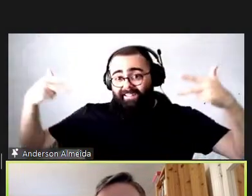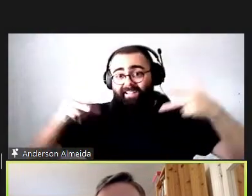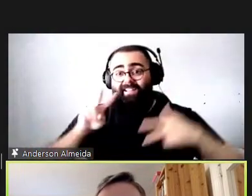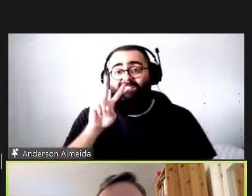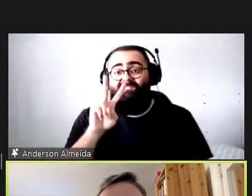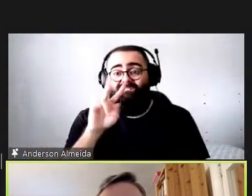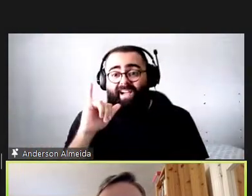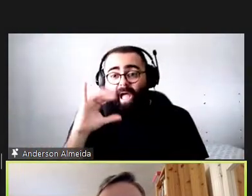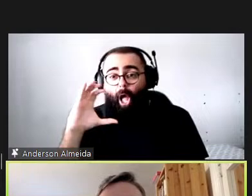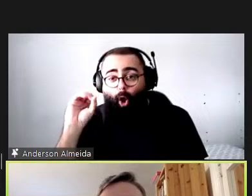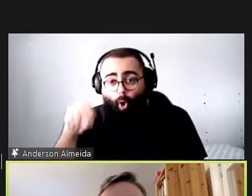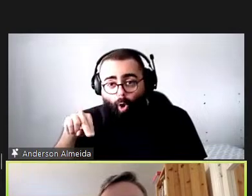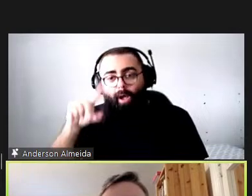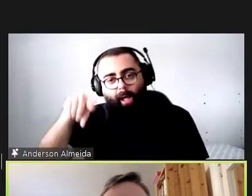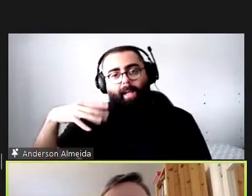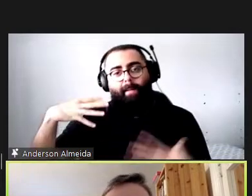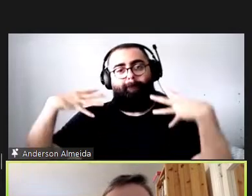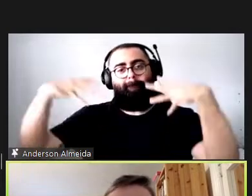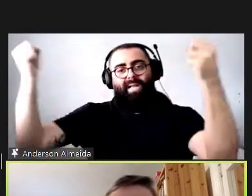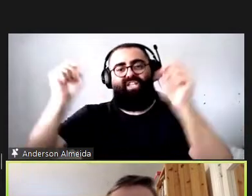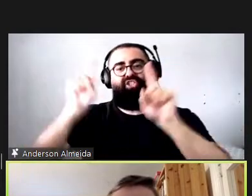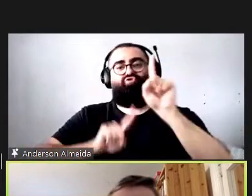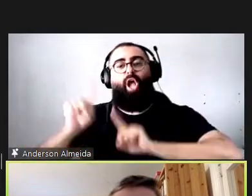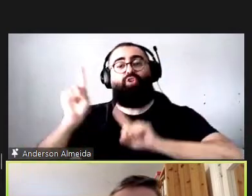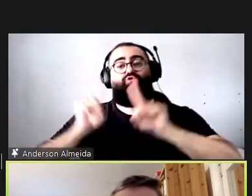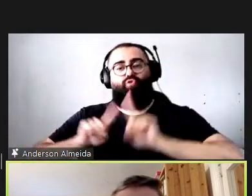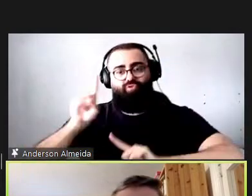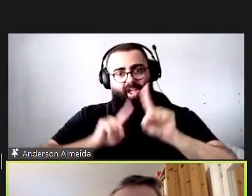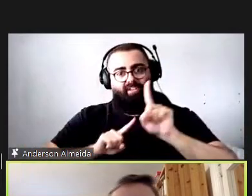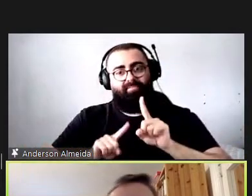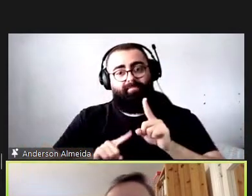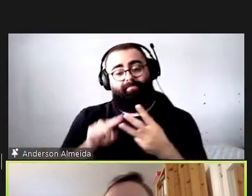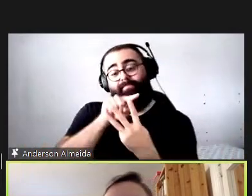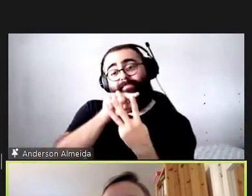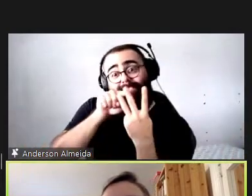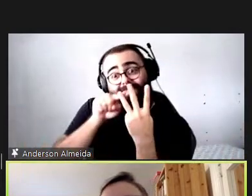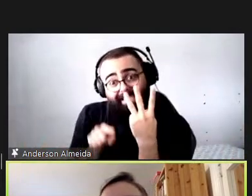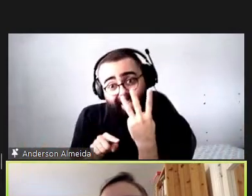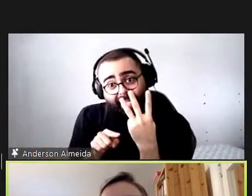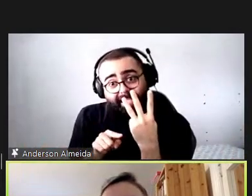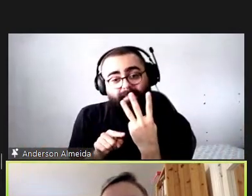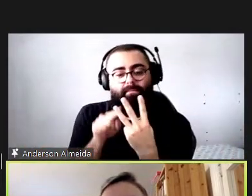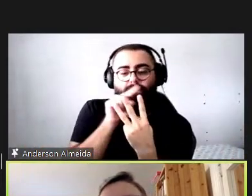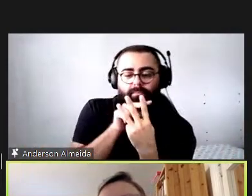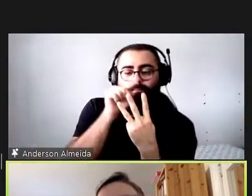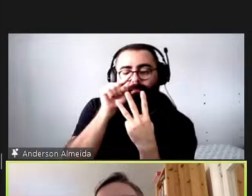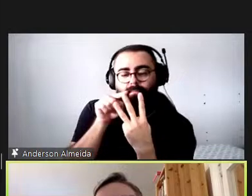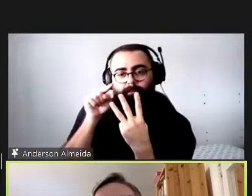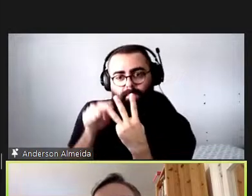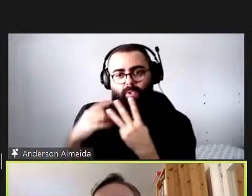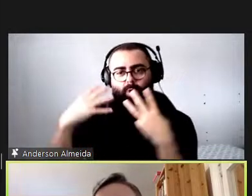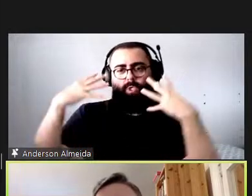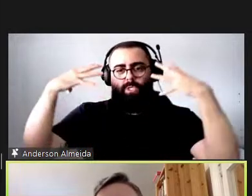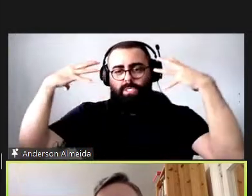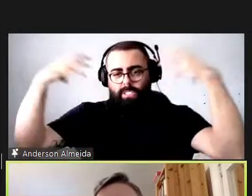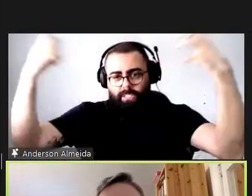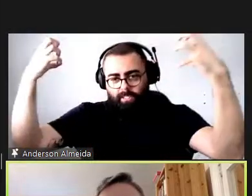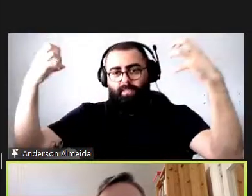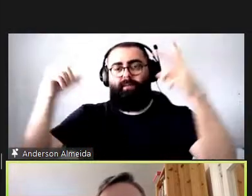gestures. And these three systems were all connected to each other so that they were time synced with each